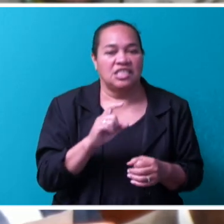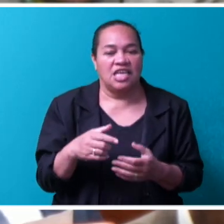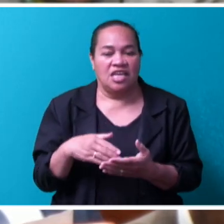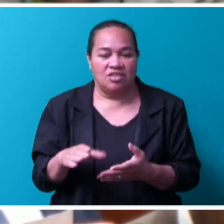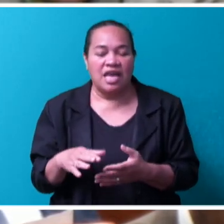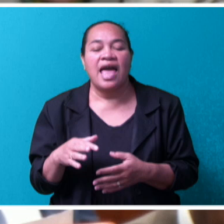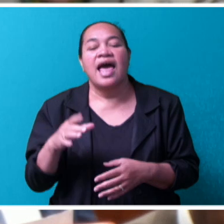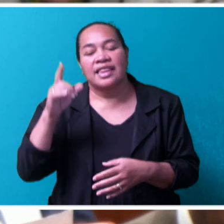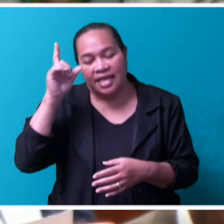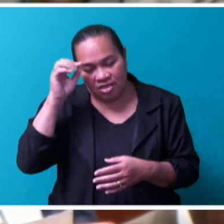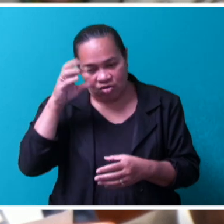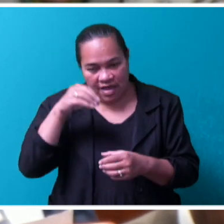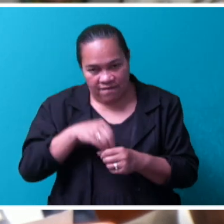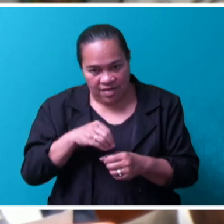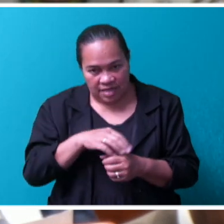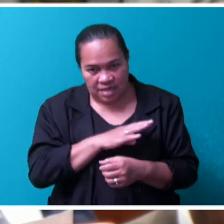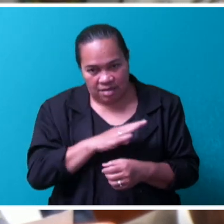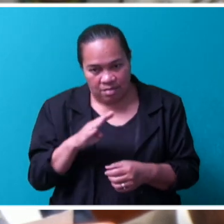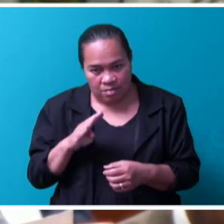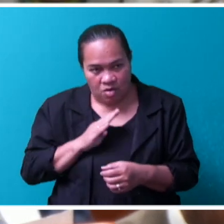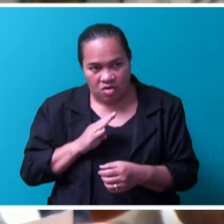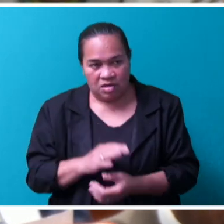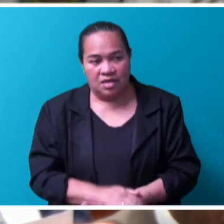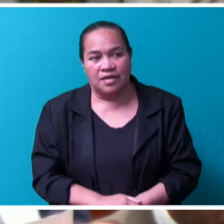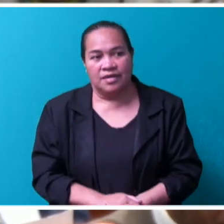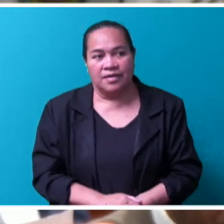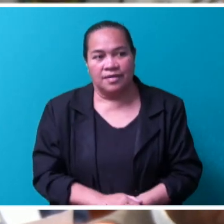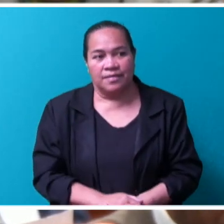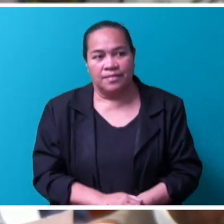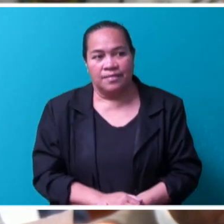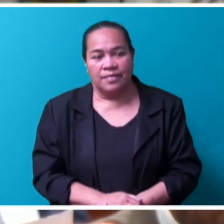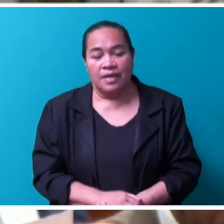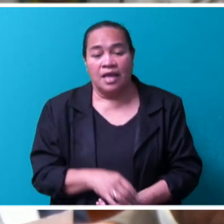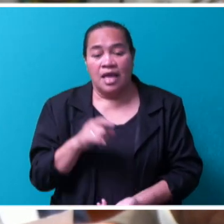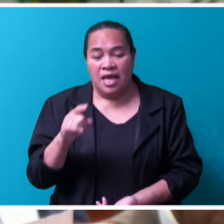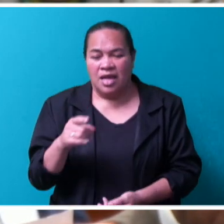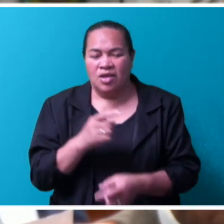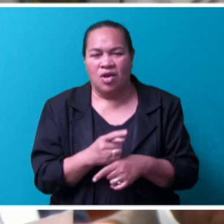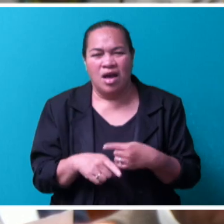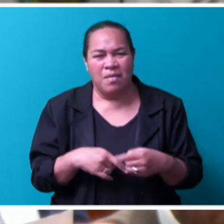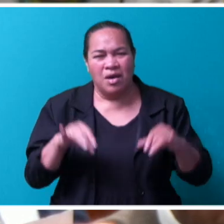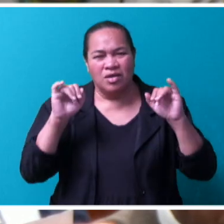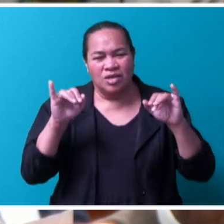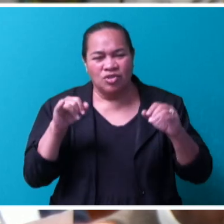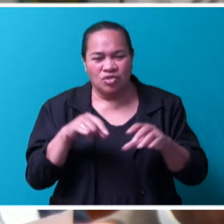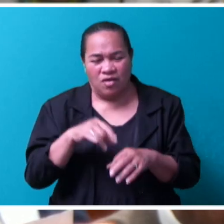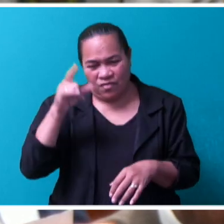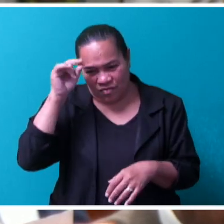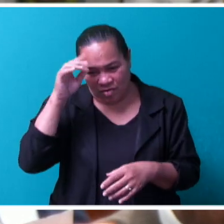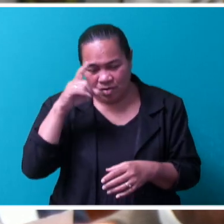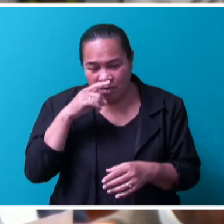iTaukei Affairs Board, and include in the Draft Rights of Indigenous Peoples Bill, which has progressed